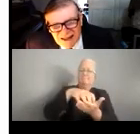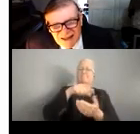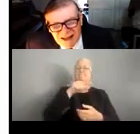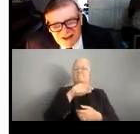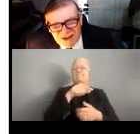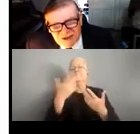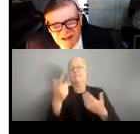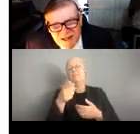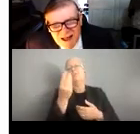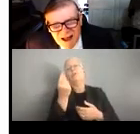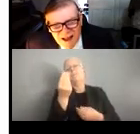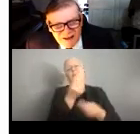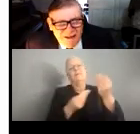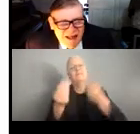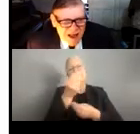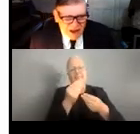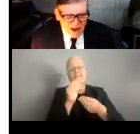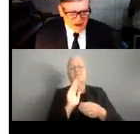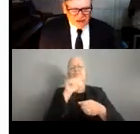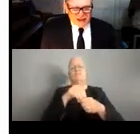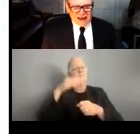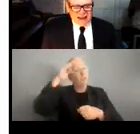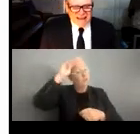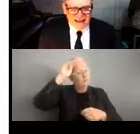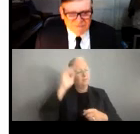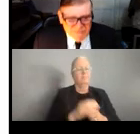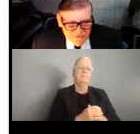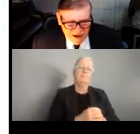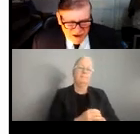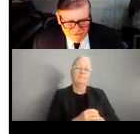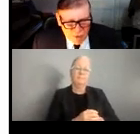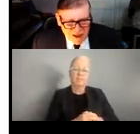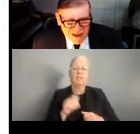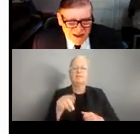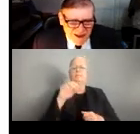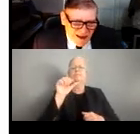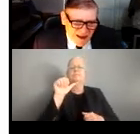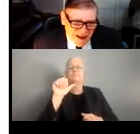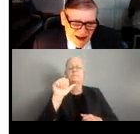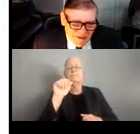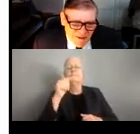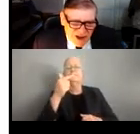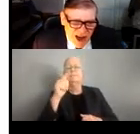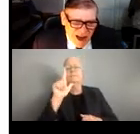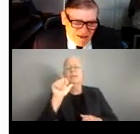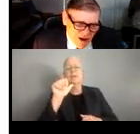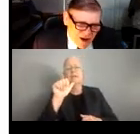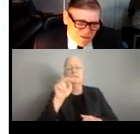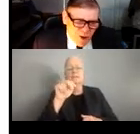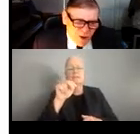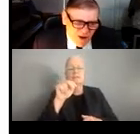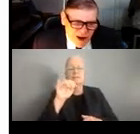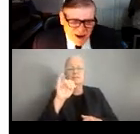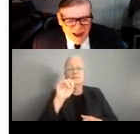counted into Ireland. Going across the Atlantic, we see that the Caribbean chain,